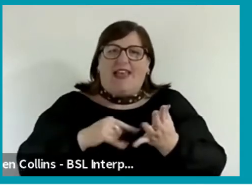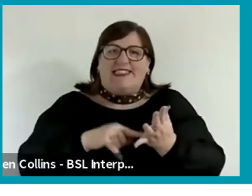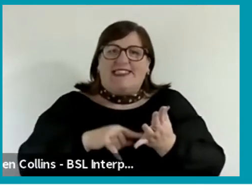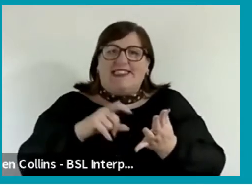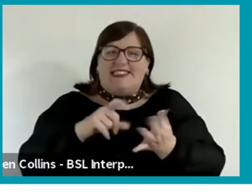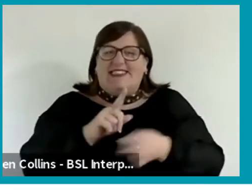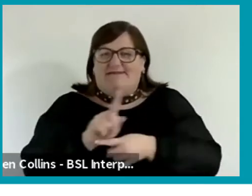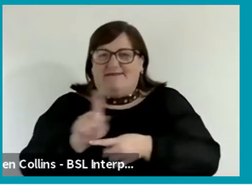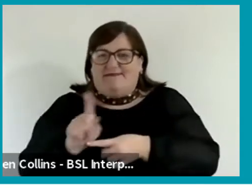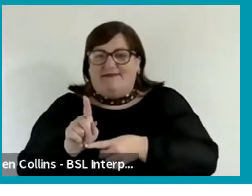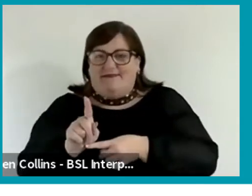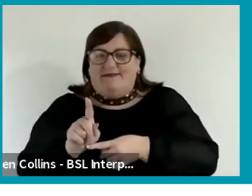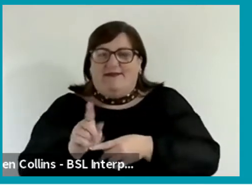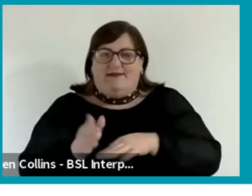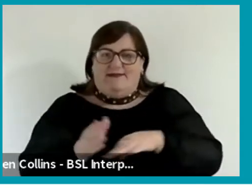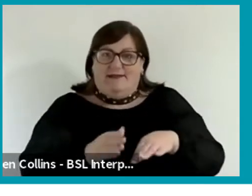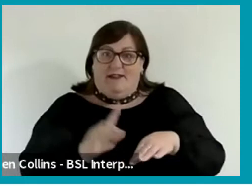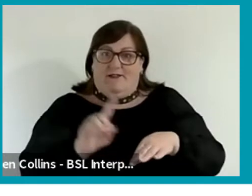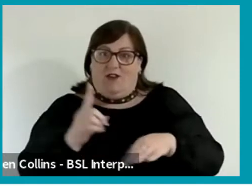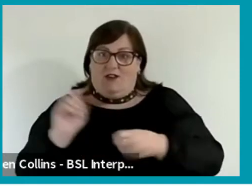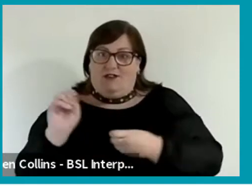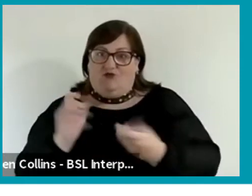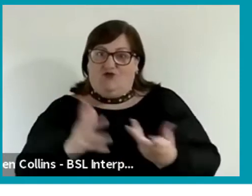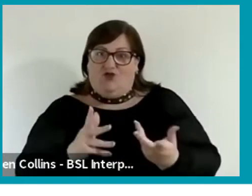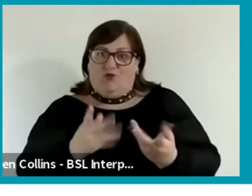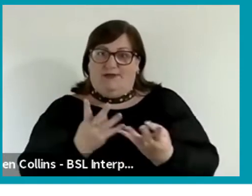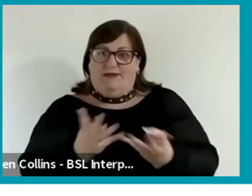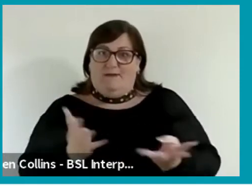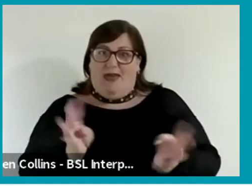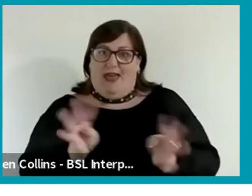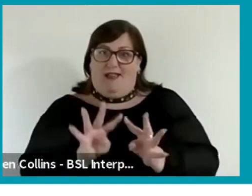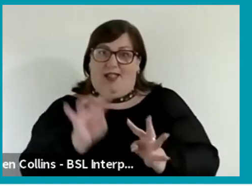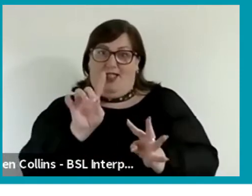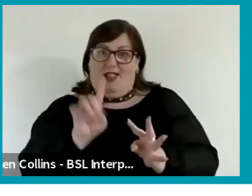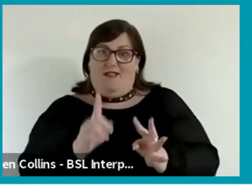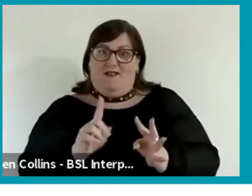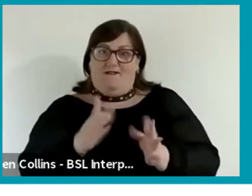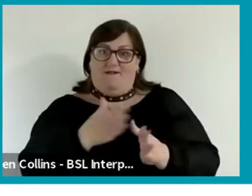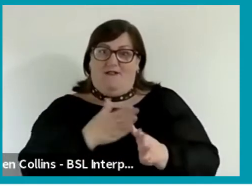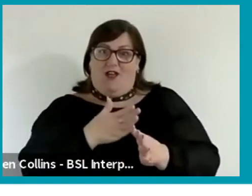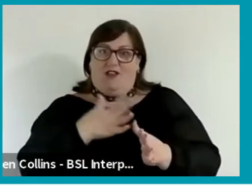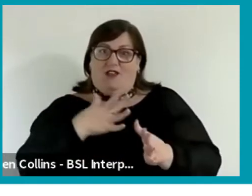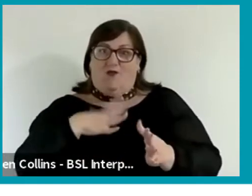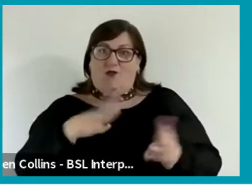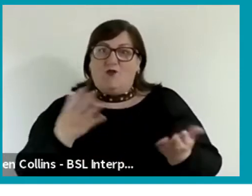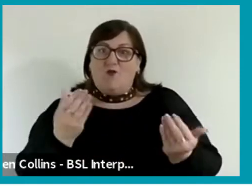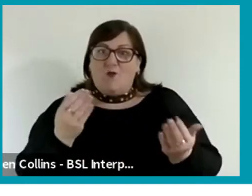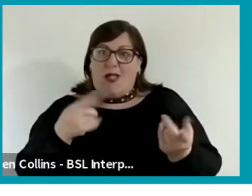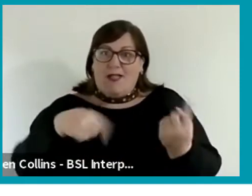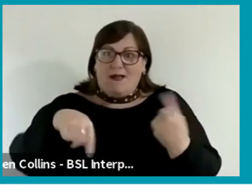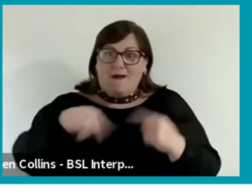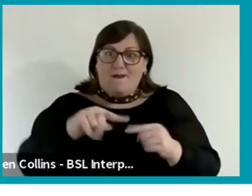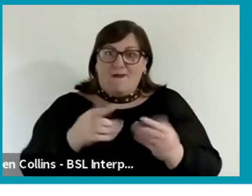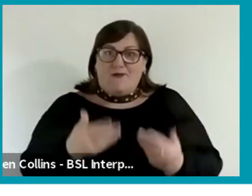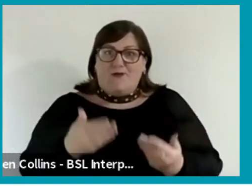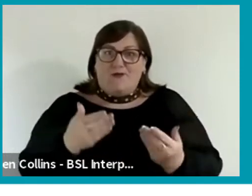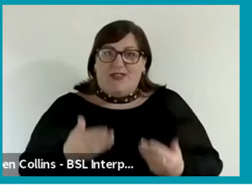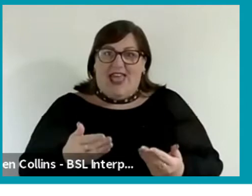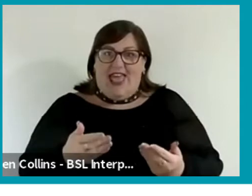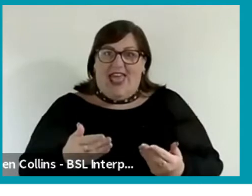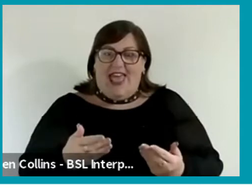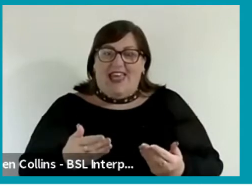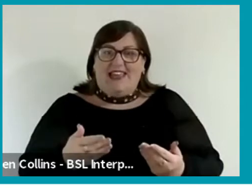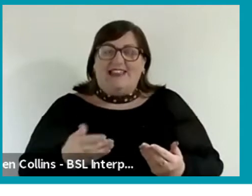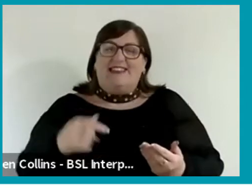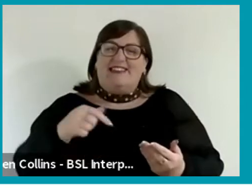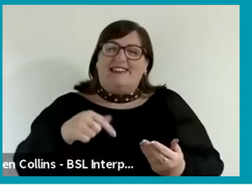first of all, I just want to welcome you all here again today. Our Meet the Employer is part of our webinar series